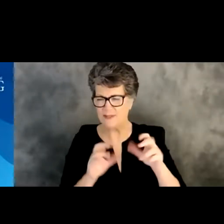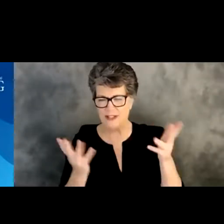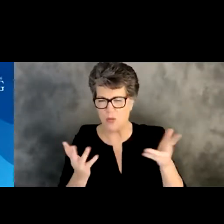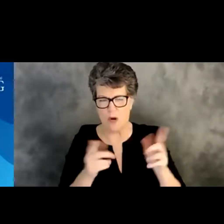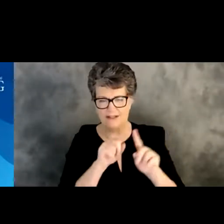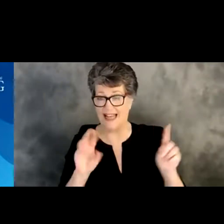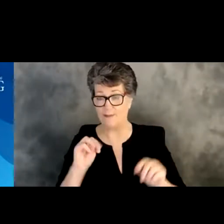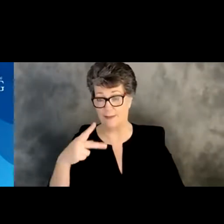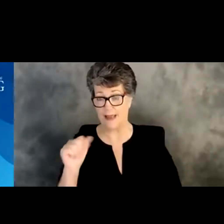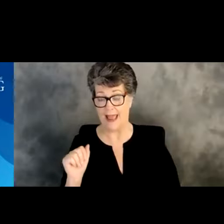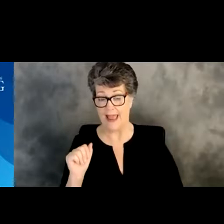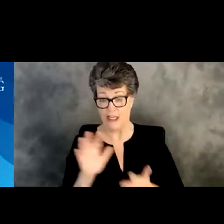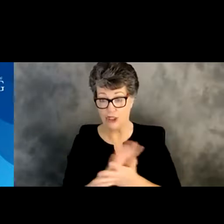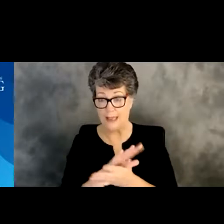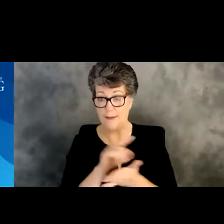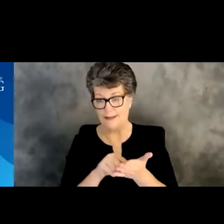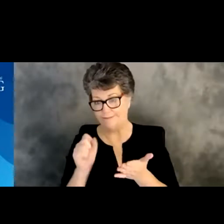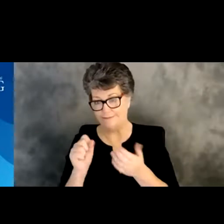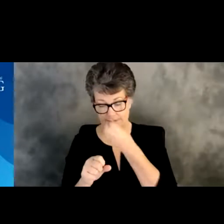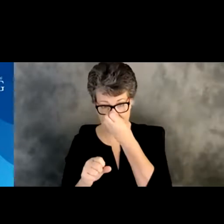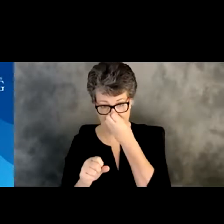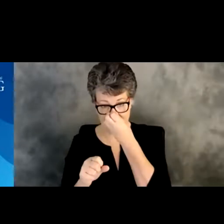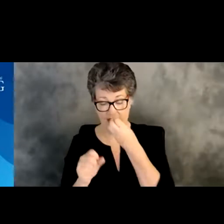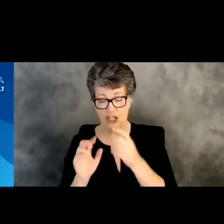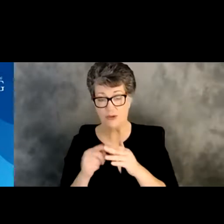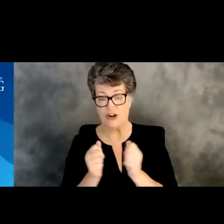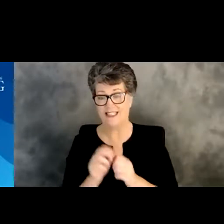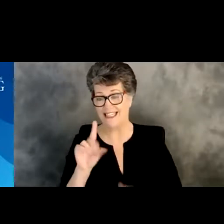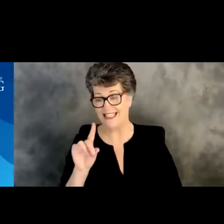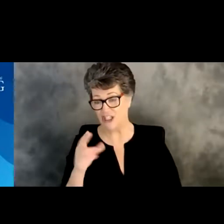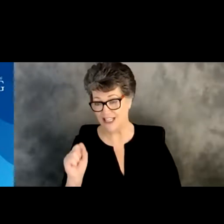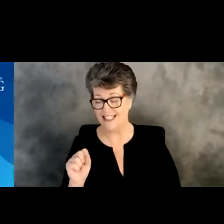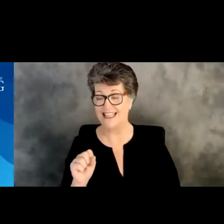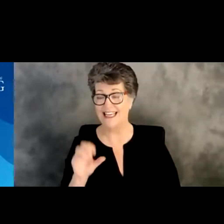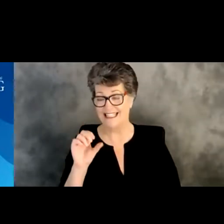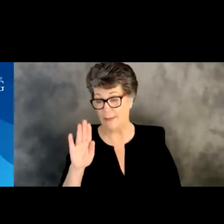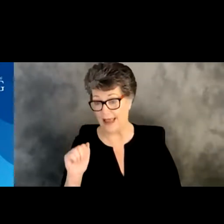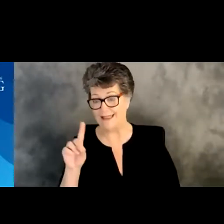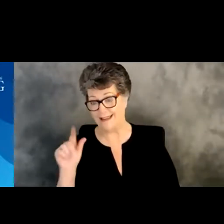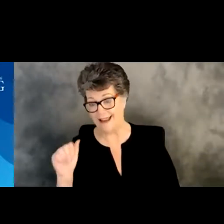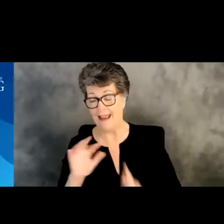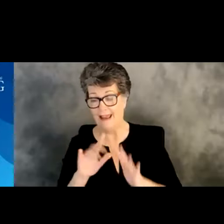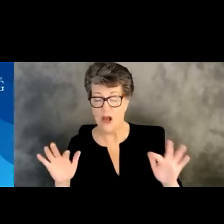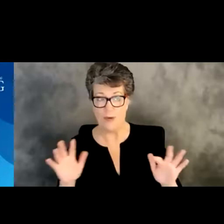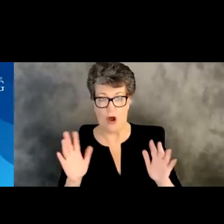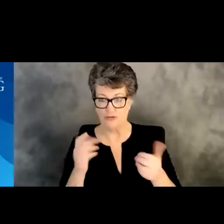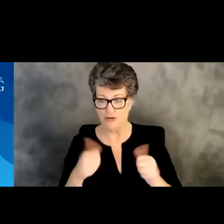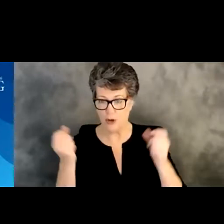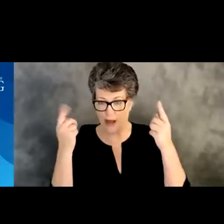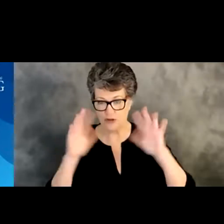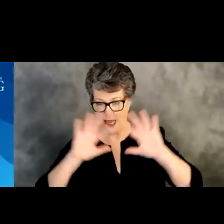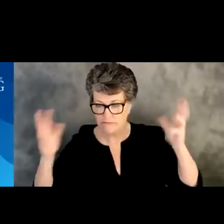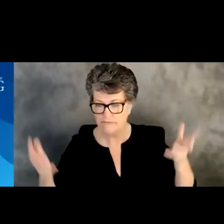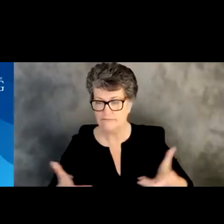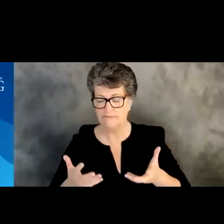plan for aging budget document. I know you will start to see DHCS, CDSS, CDA, as we all get our arms around all the different, and